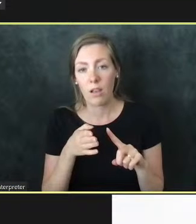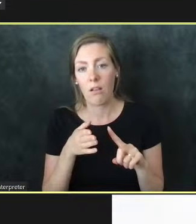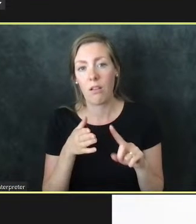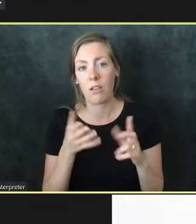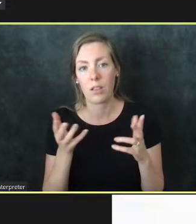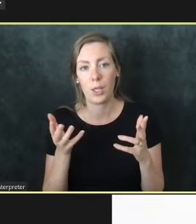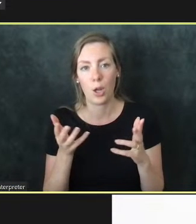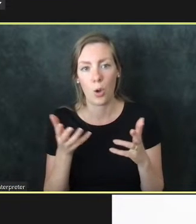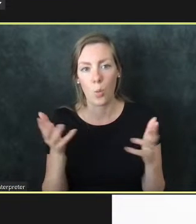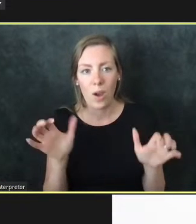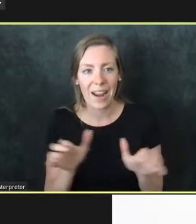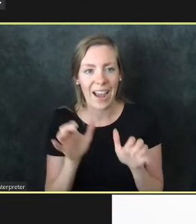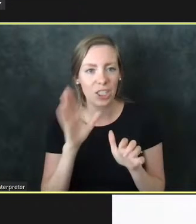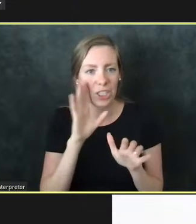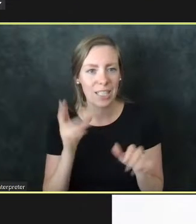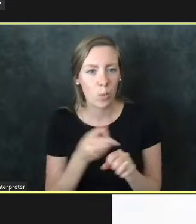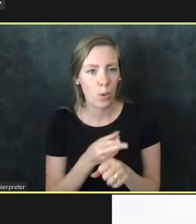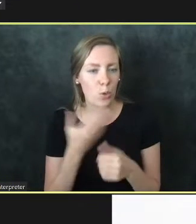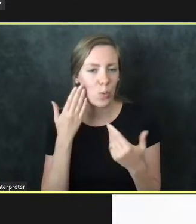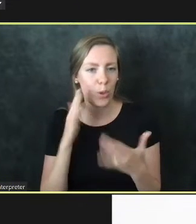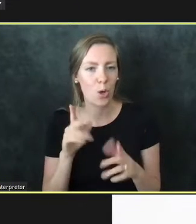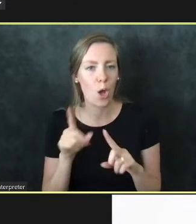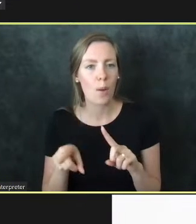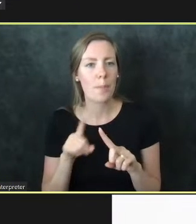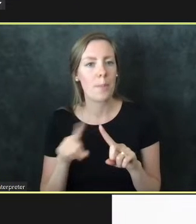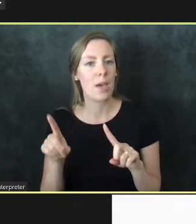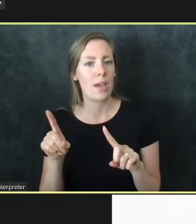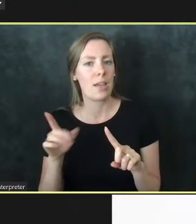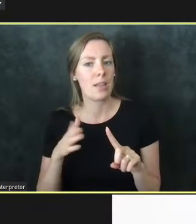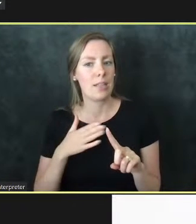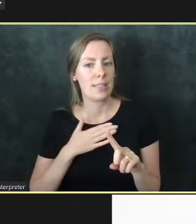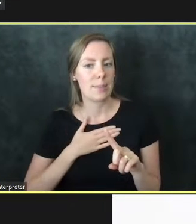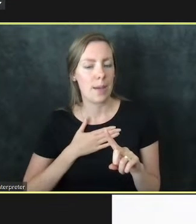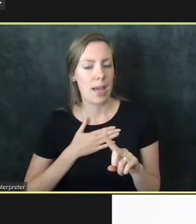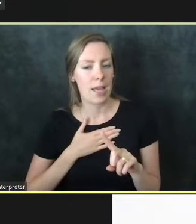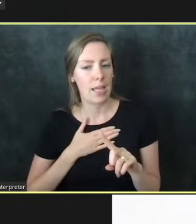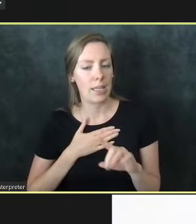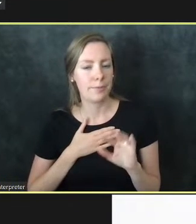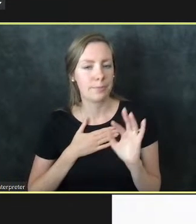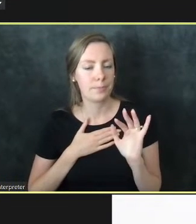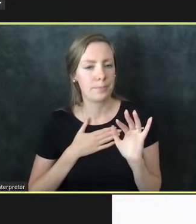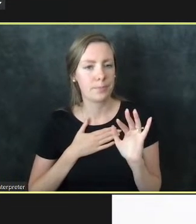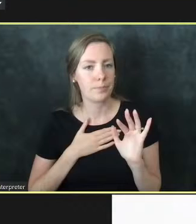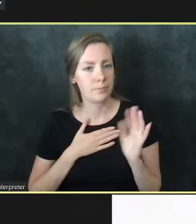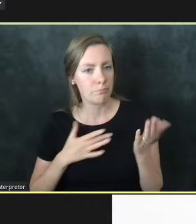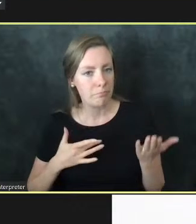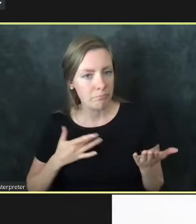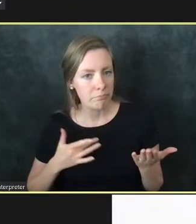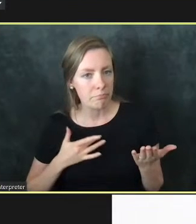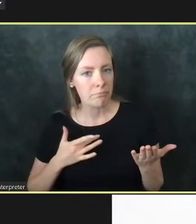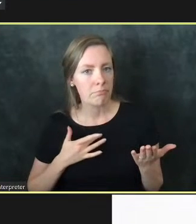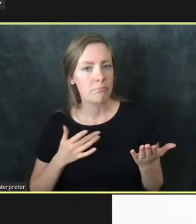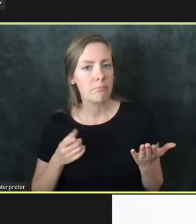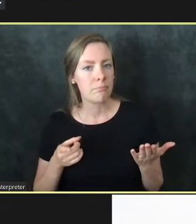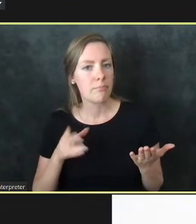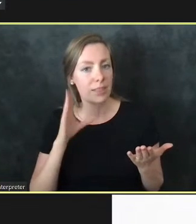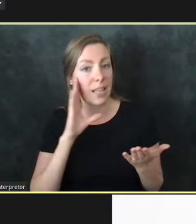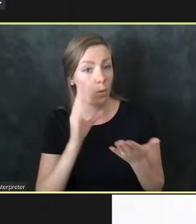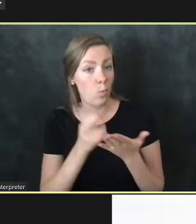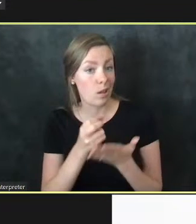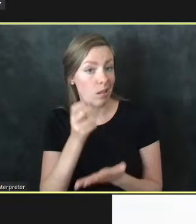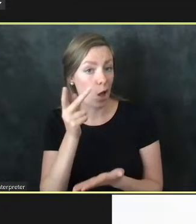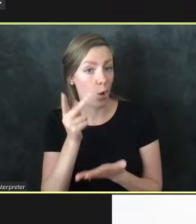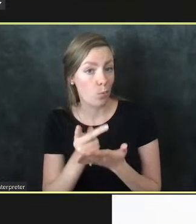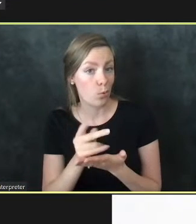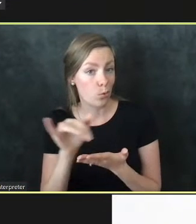what actions they're gonna take, but qué acciones iban a tomar, pero es mi FERC will approve that